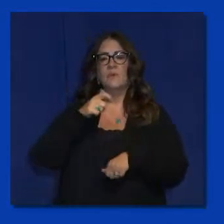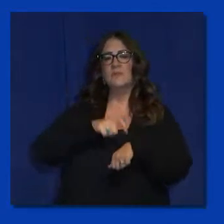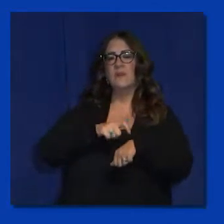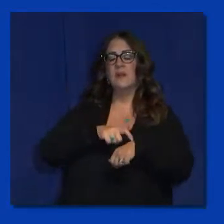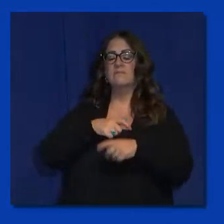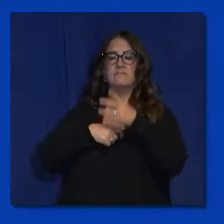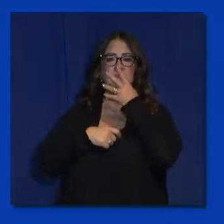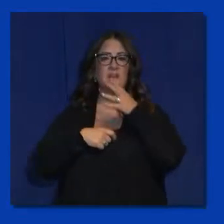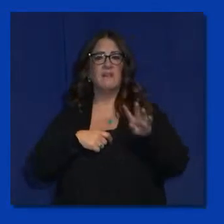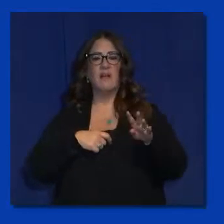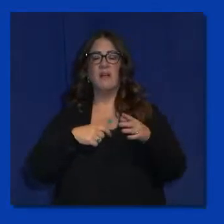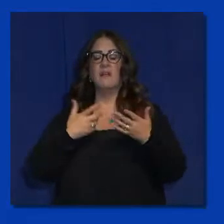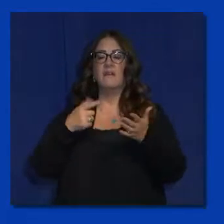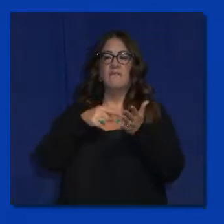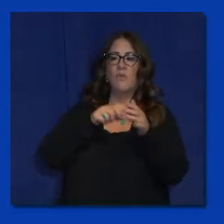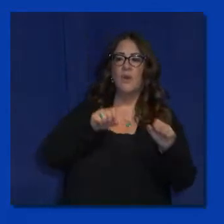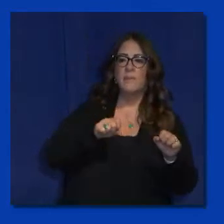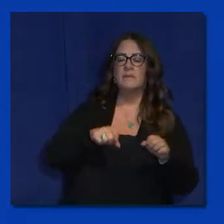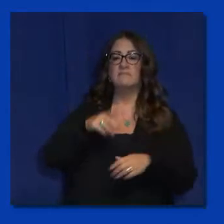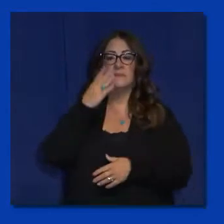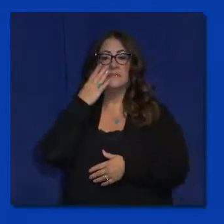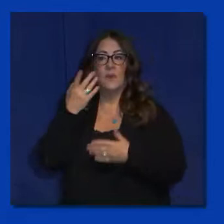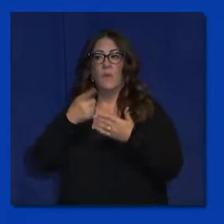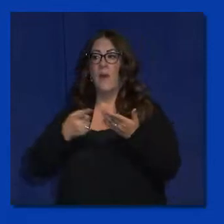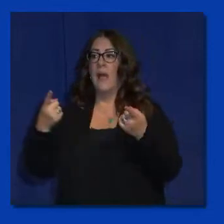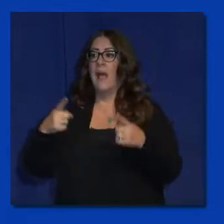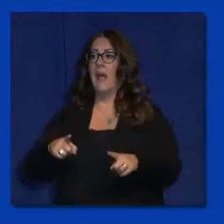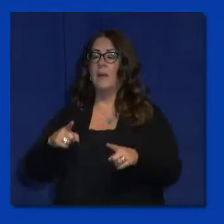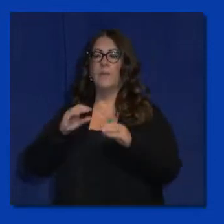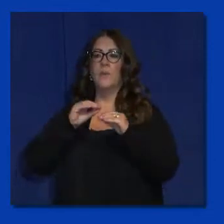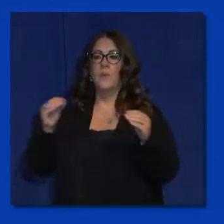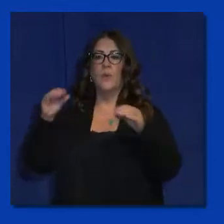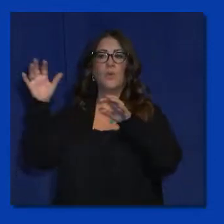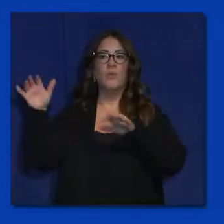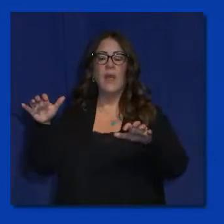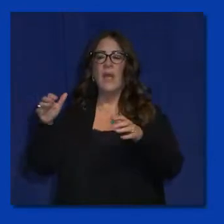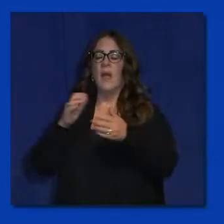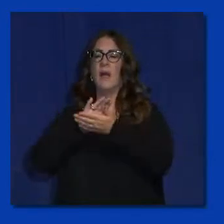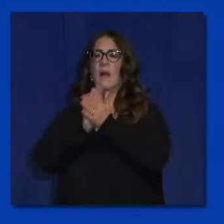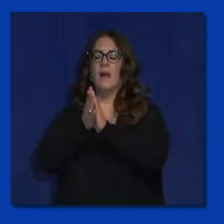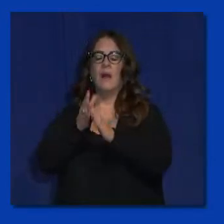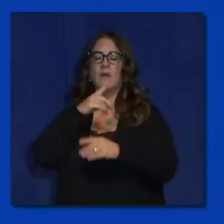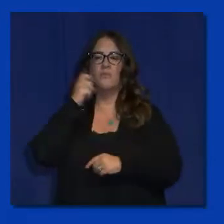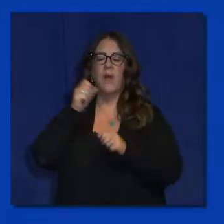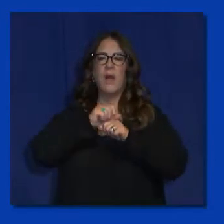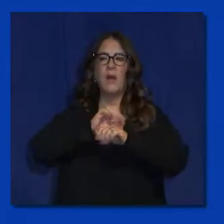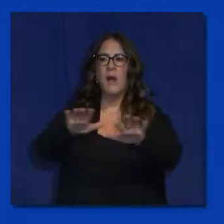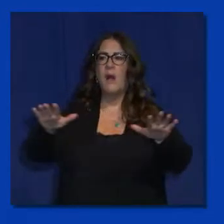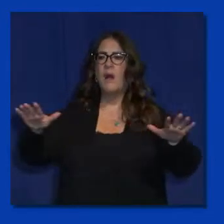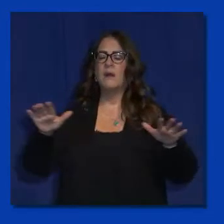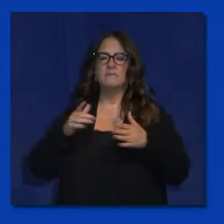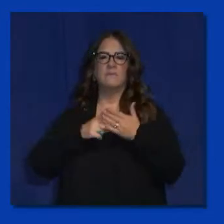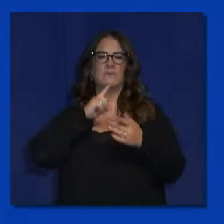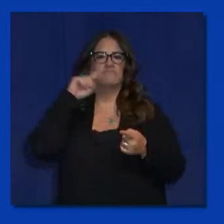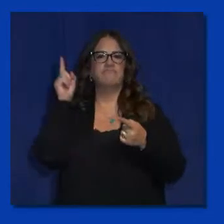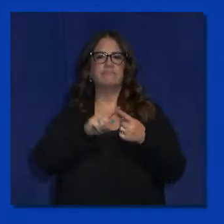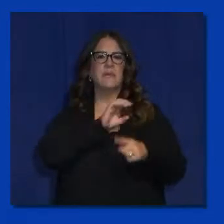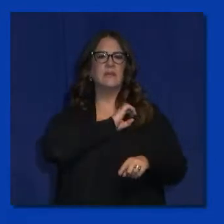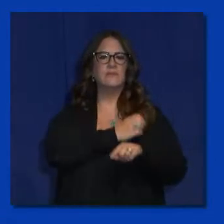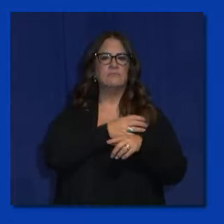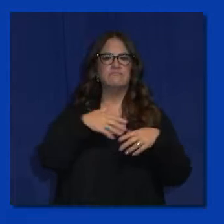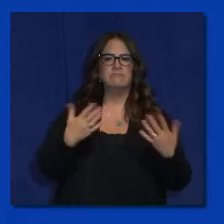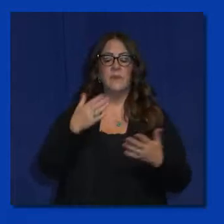affordability. You can see what drought has done in terms of reducing energy production. Let me give you a specific. You say, well, what does that mean? Well, just think of the Hyatt